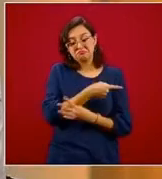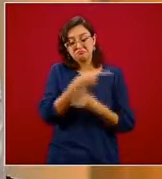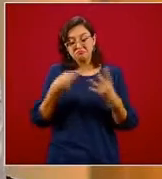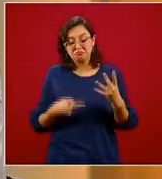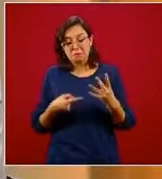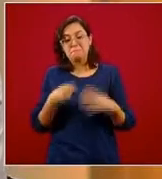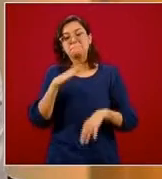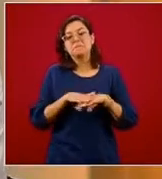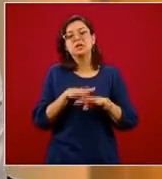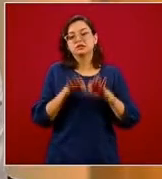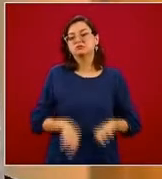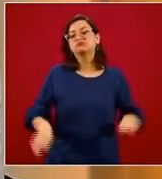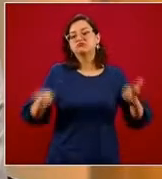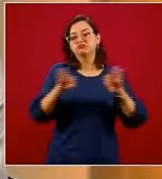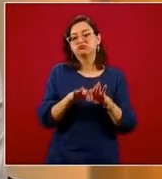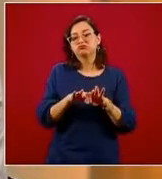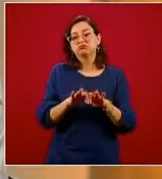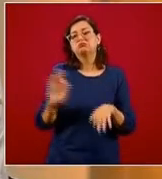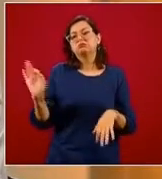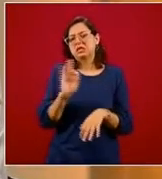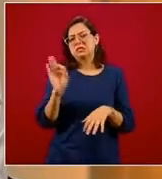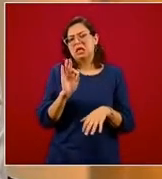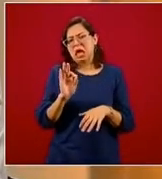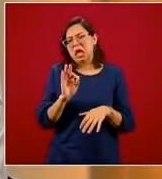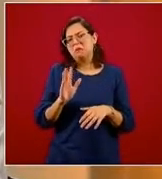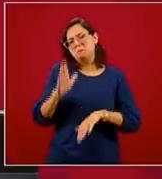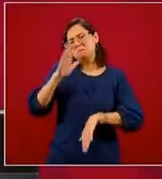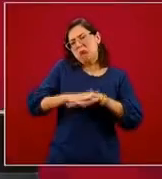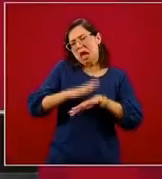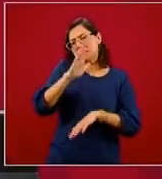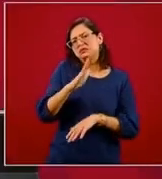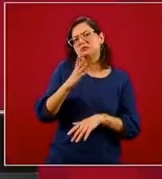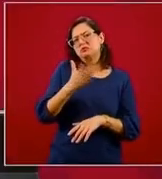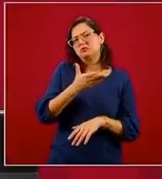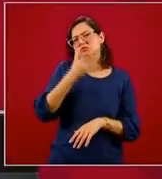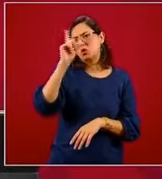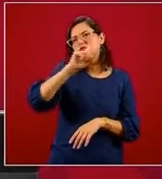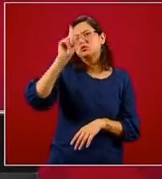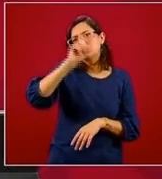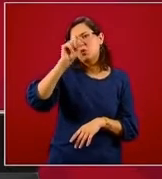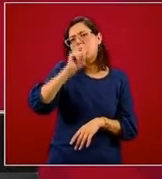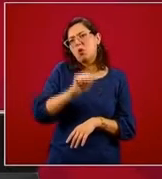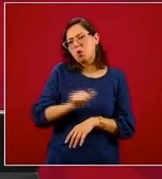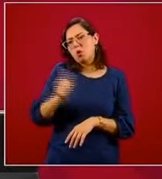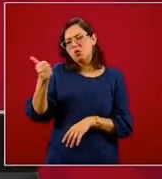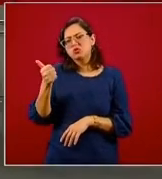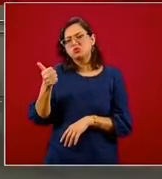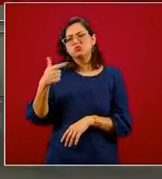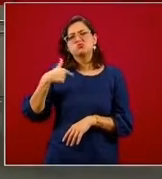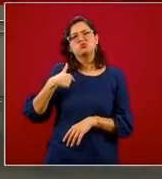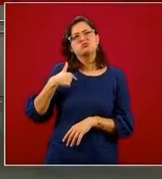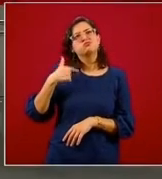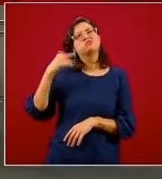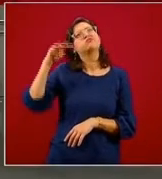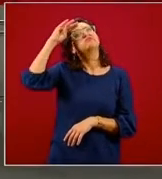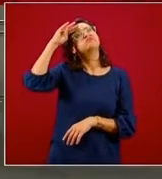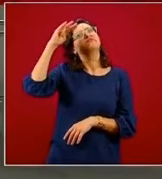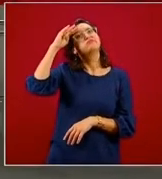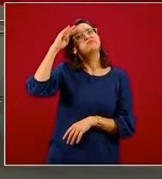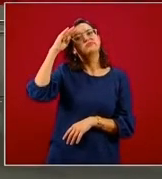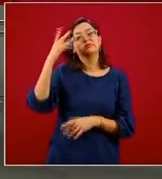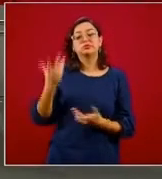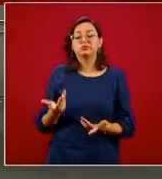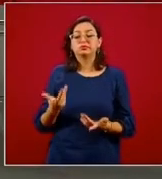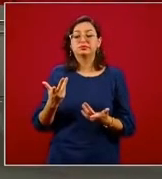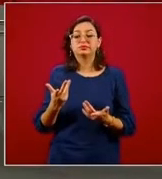mayormente útiles. Those are the Y most puede haber otras useful auxiliares. measures. There can be others Voy a that can back those up. plantear el uso